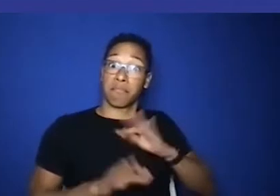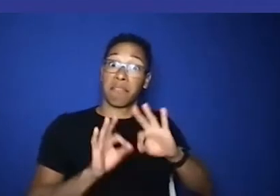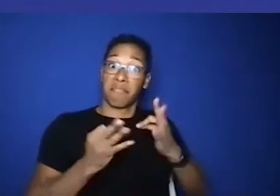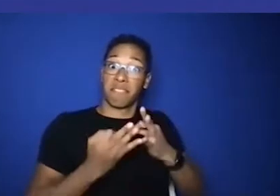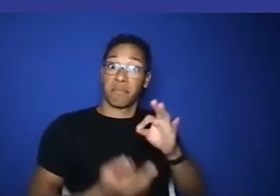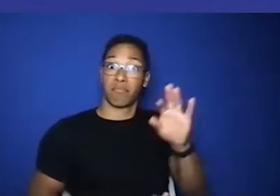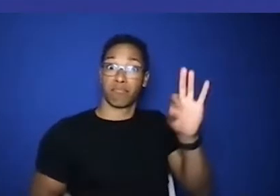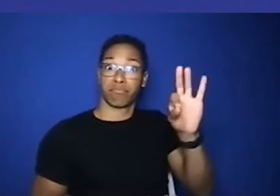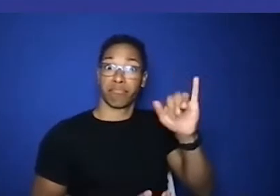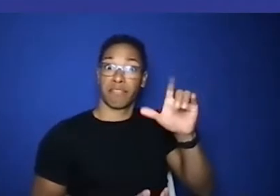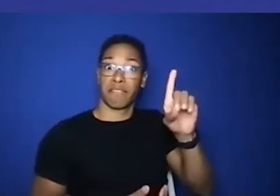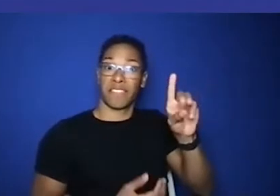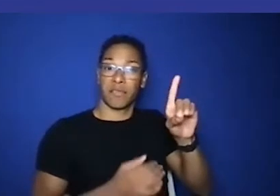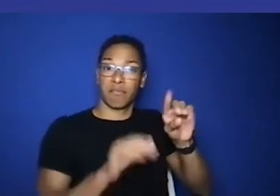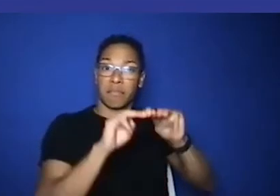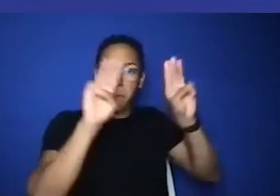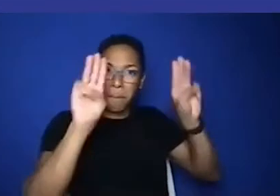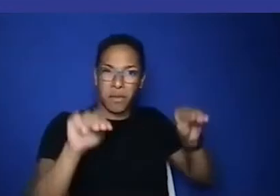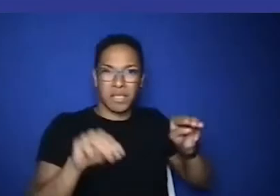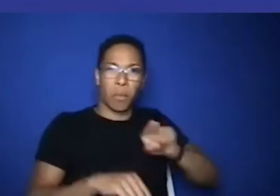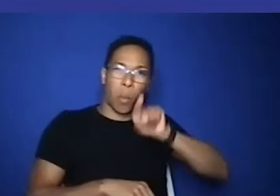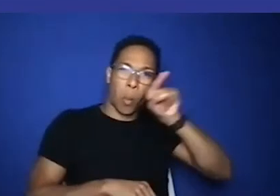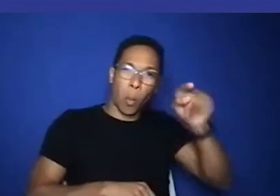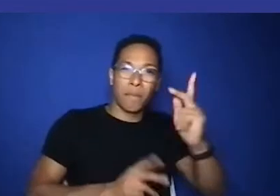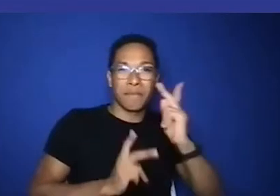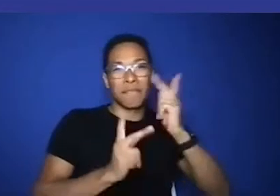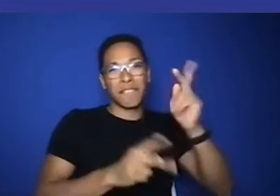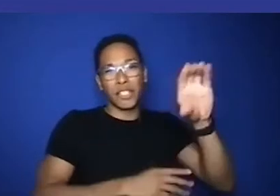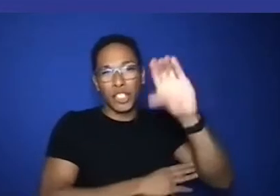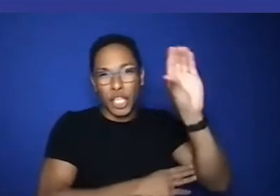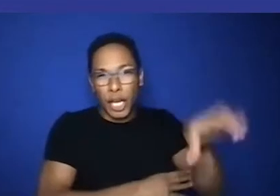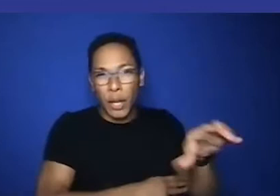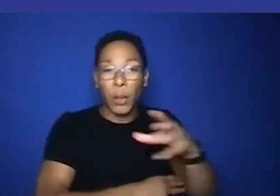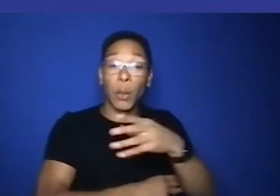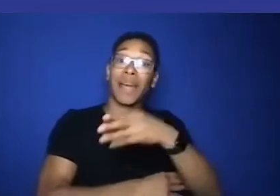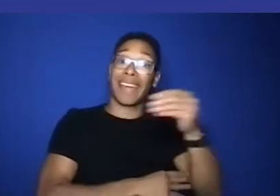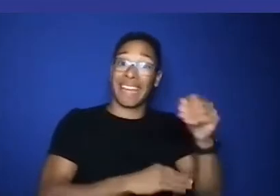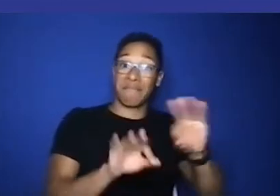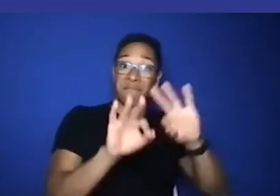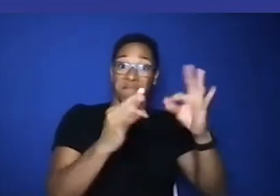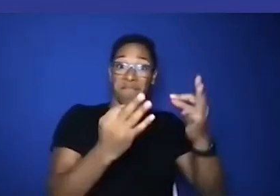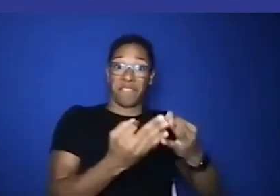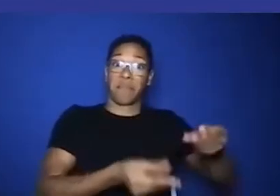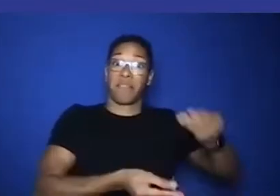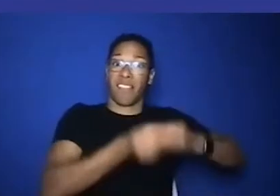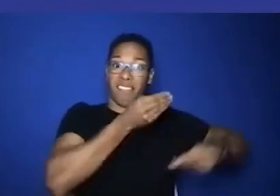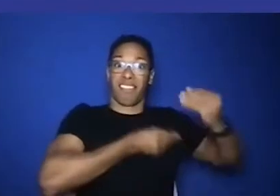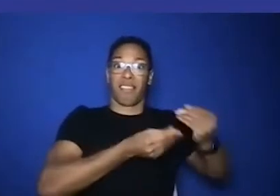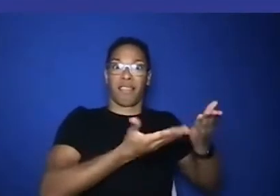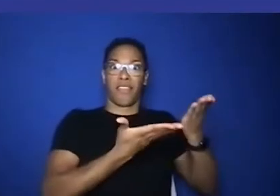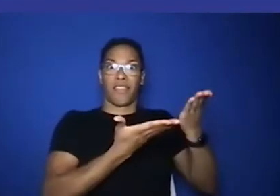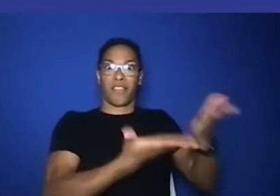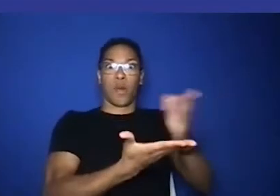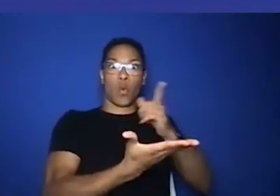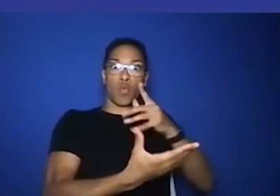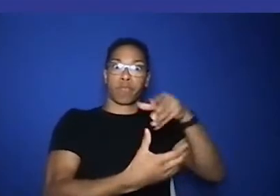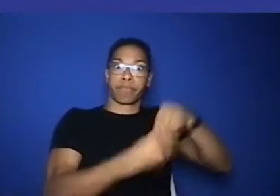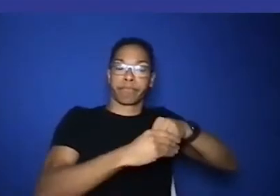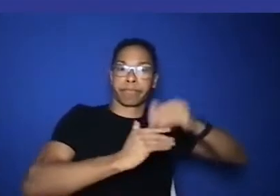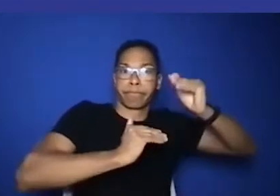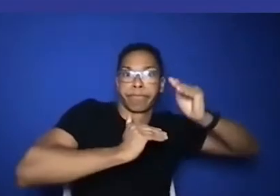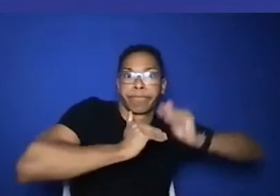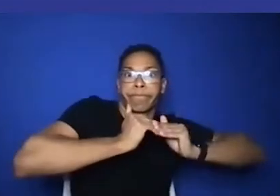to see Chicago, but also to visit with our ancestors, who are embodied in the things they created at the Field Museum.